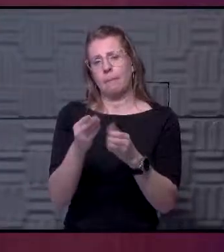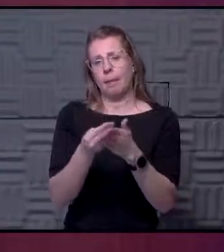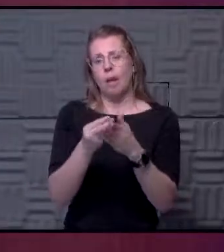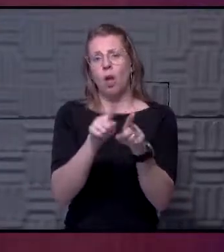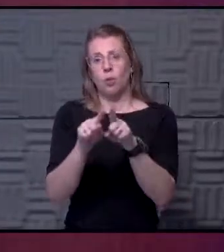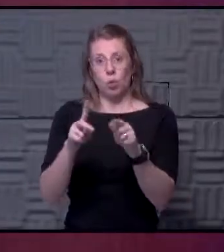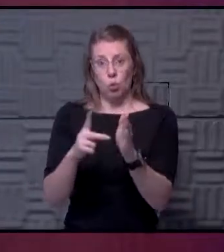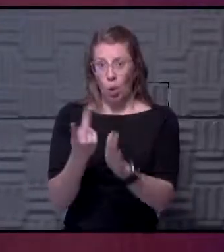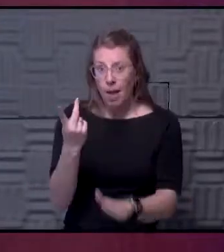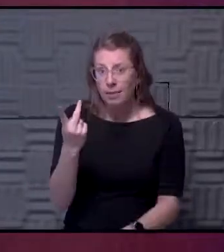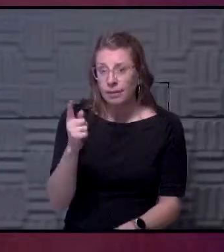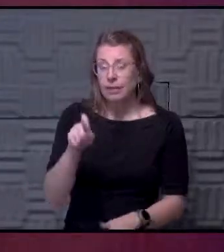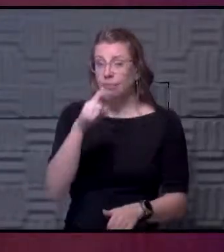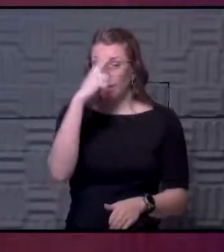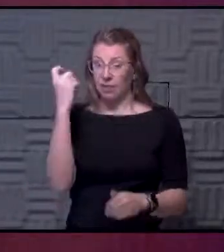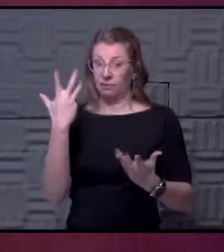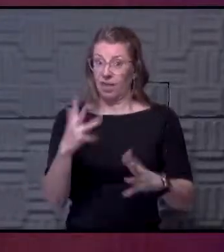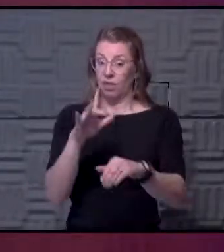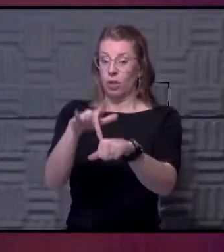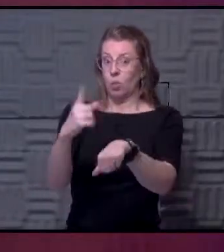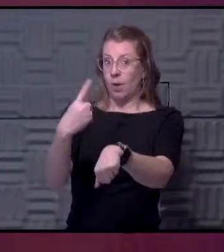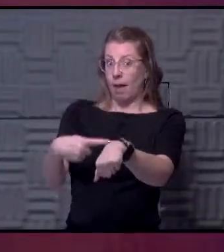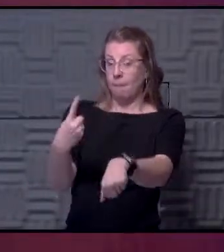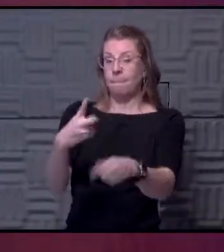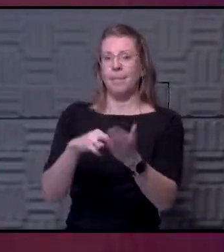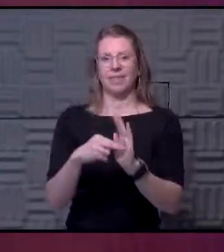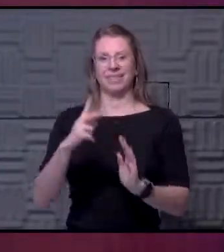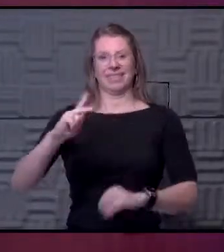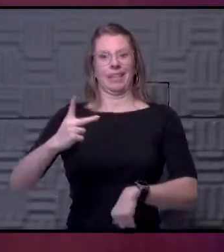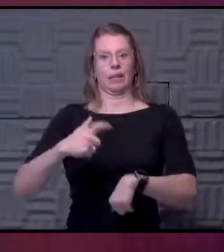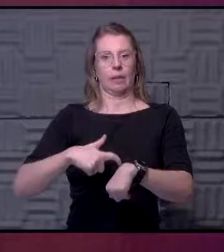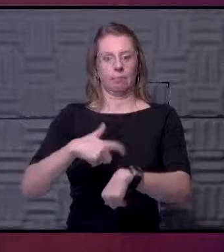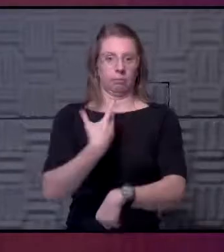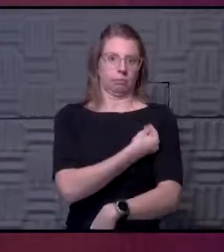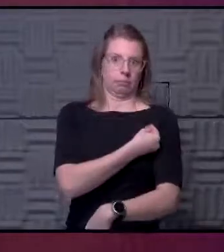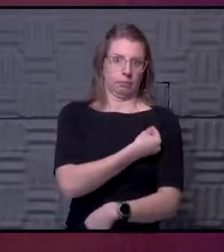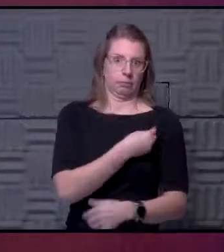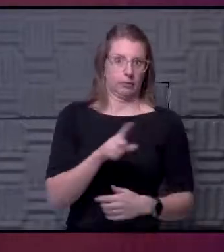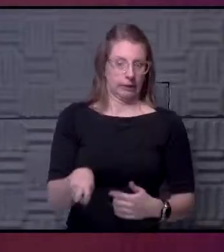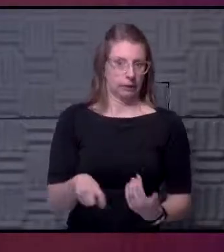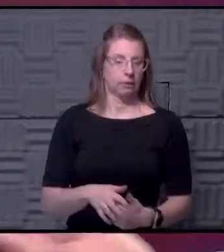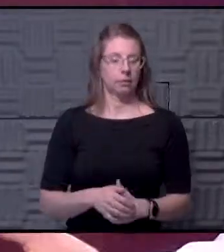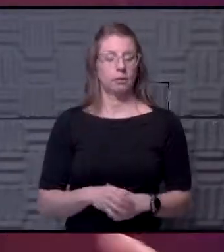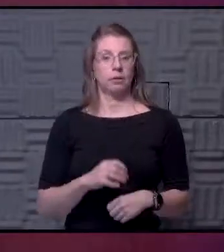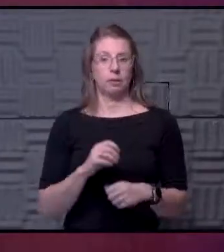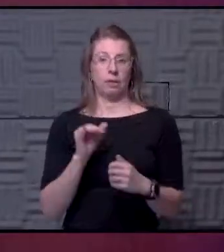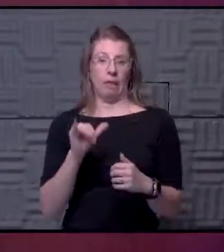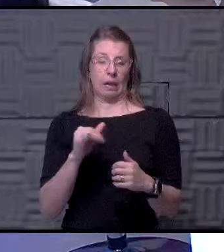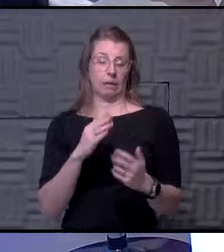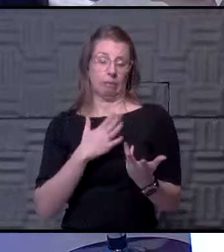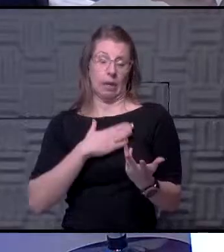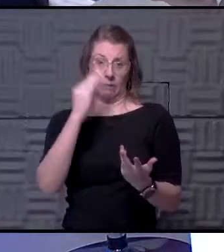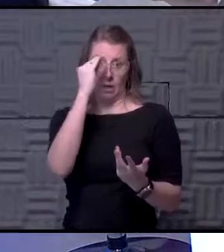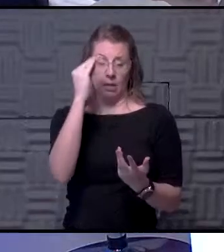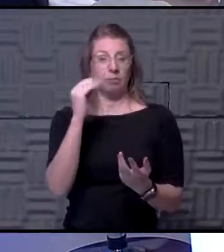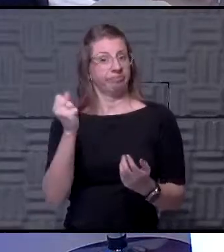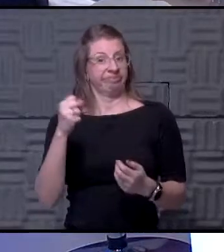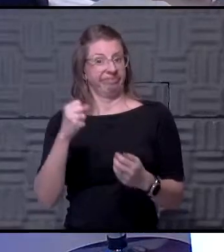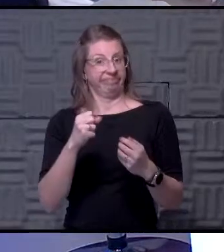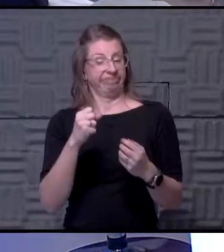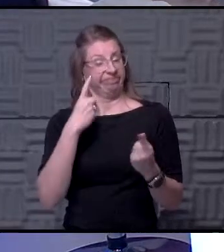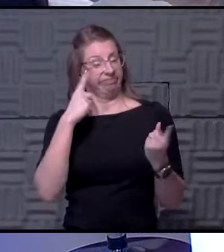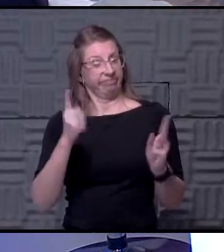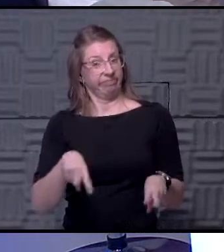you can do it twice, right? Because you got to get it. Once you go there, you got to go back for the second shot on the Missouri side, and so I think that's how I would approach it. Yeah, that's what I would say too,